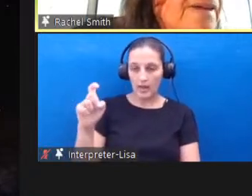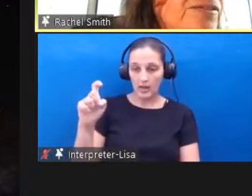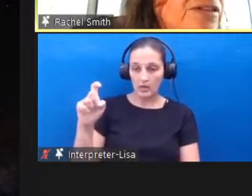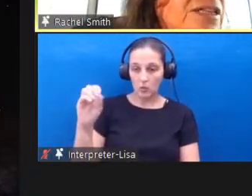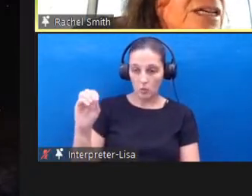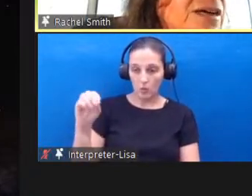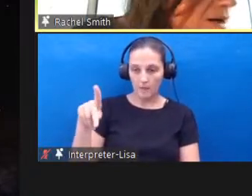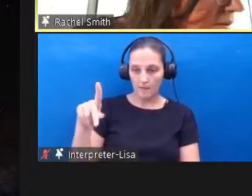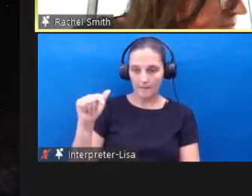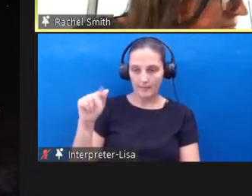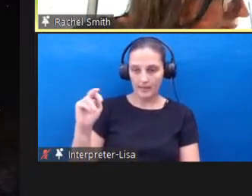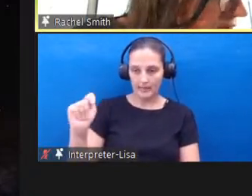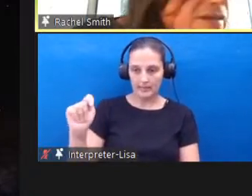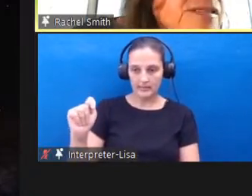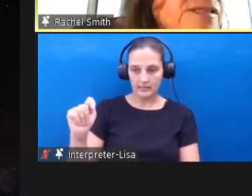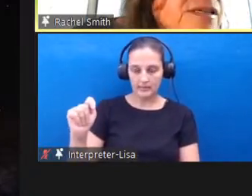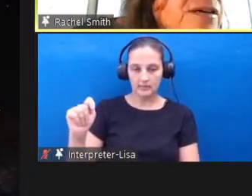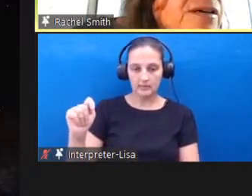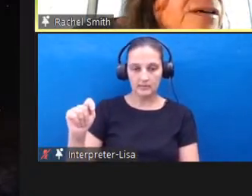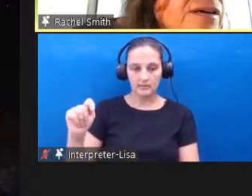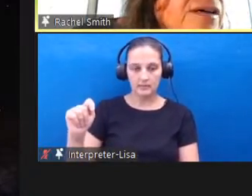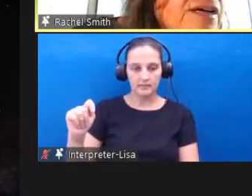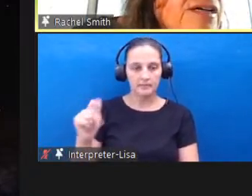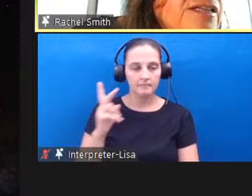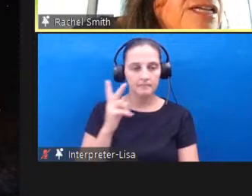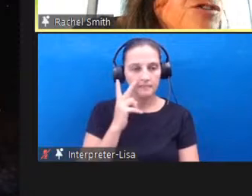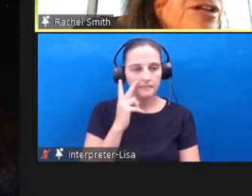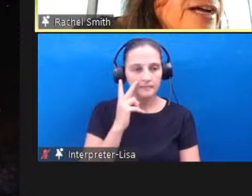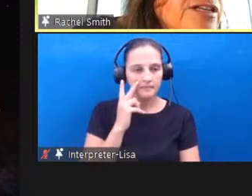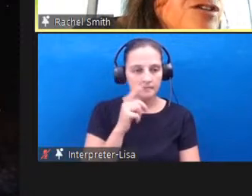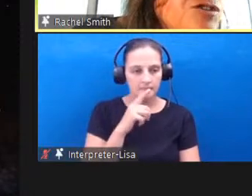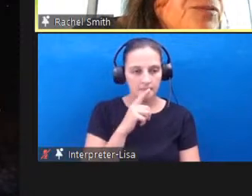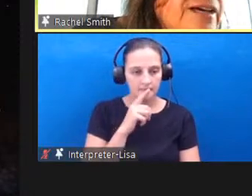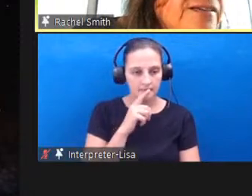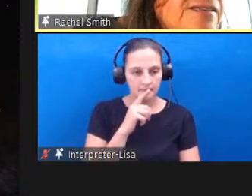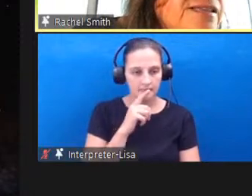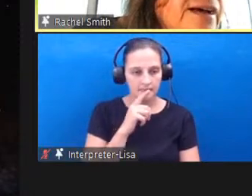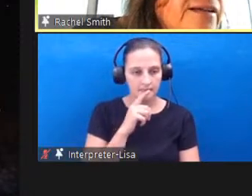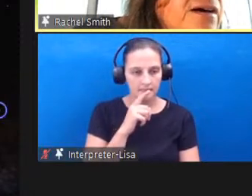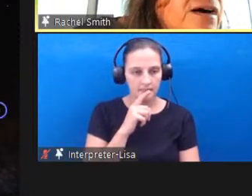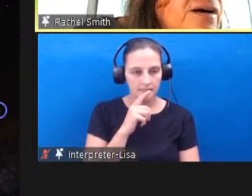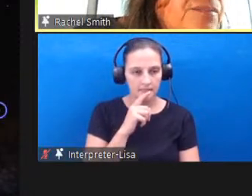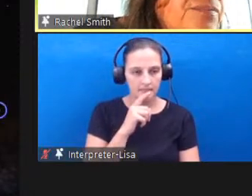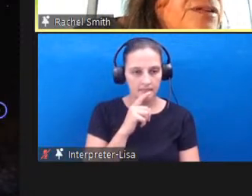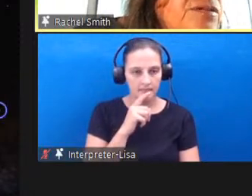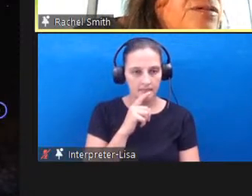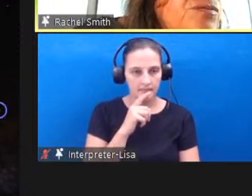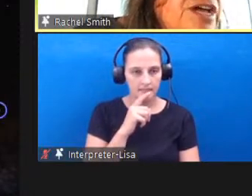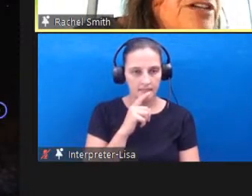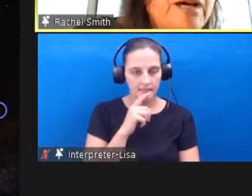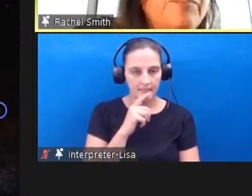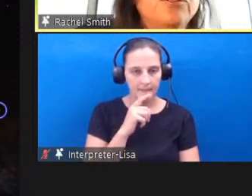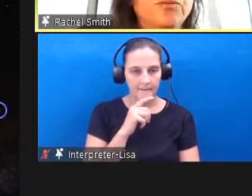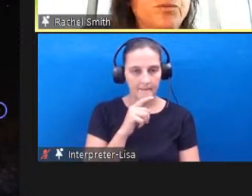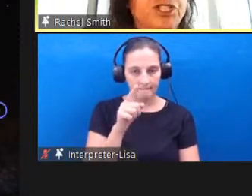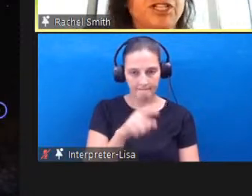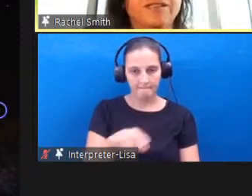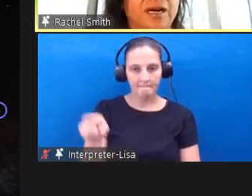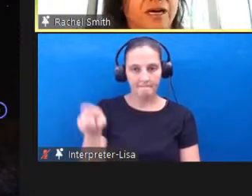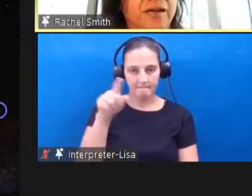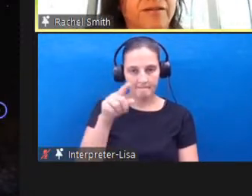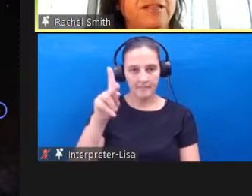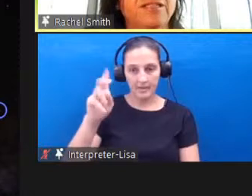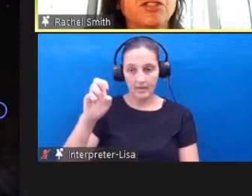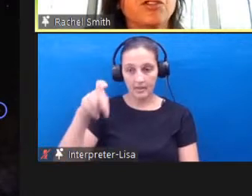are the, let's see. These are the planets that we have Kepler, which